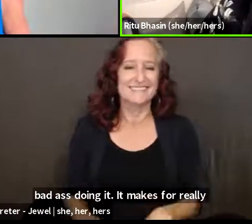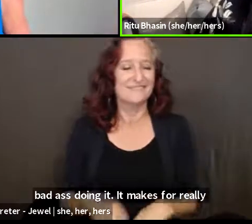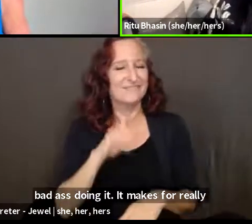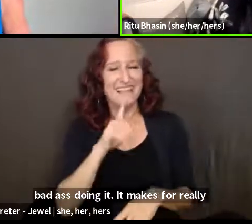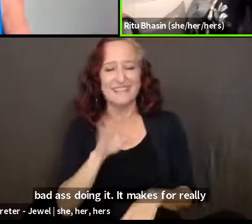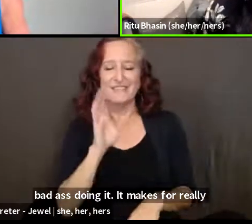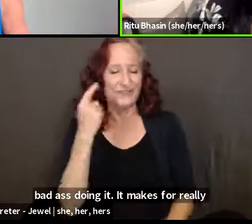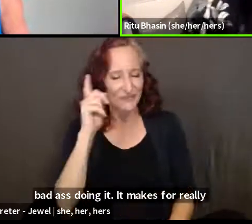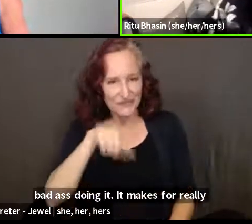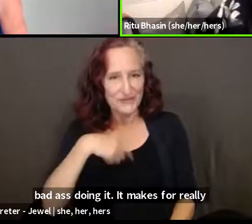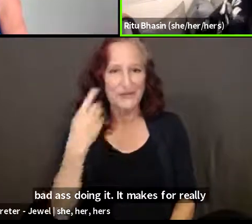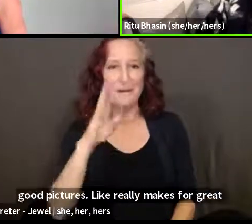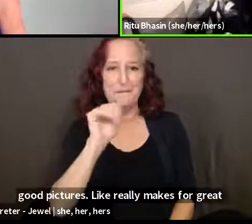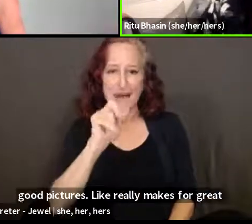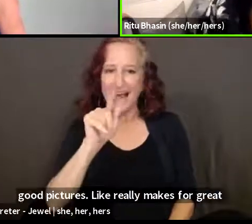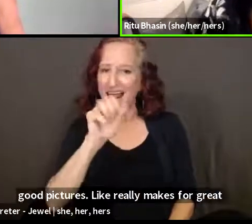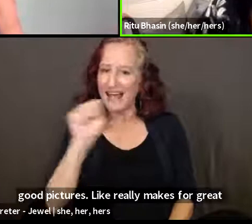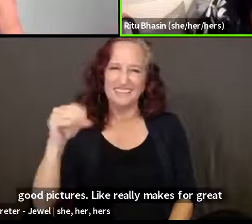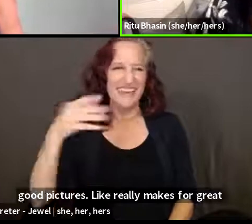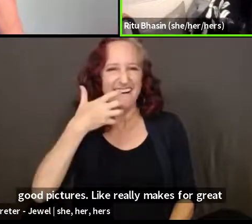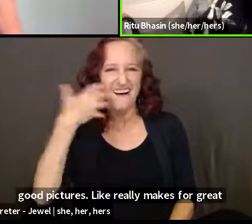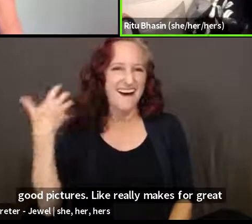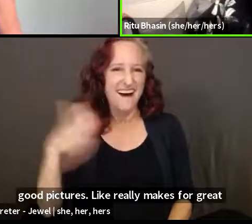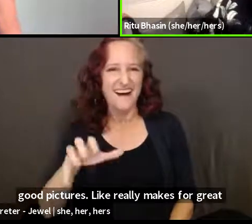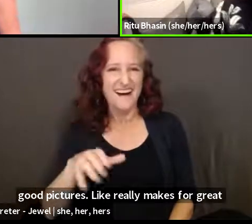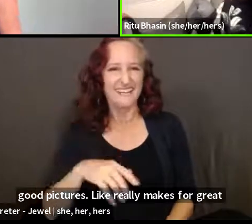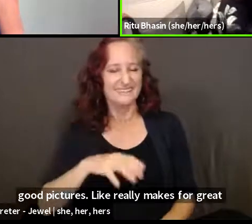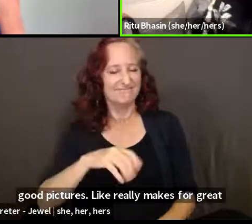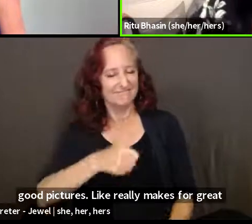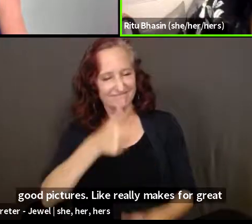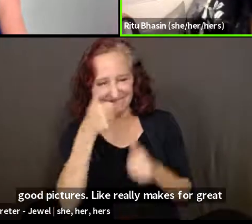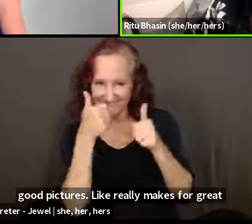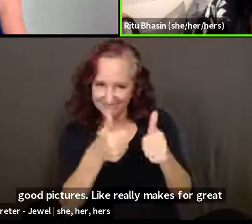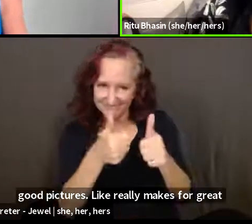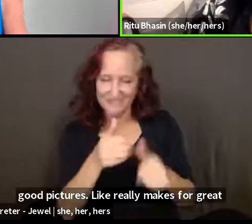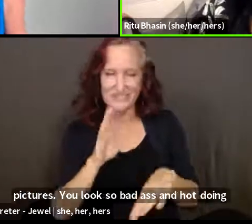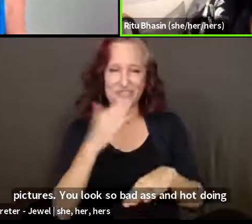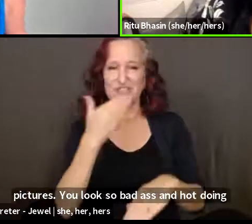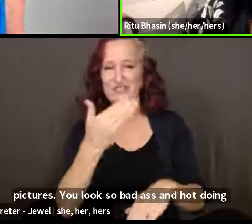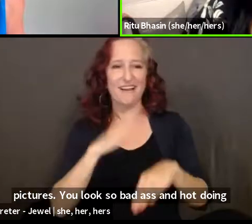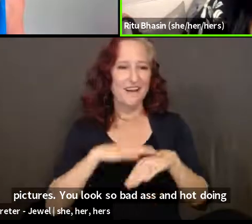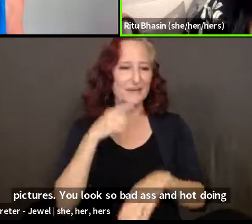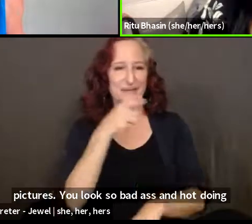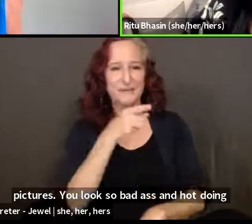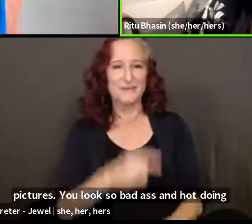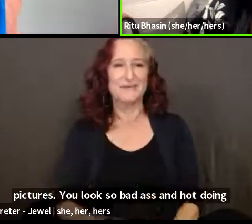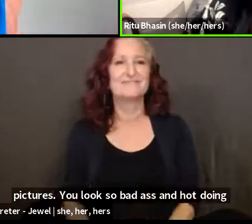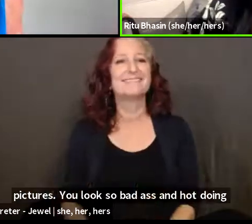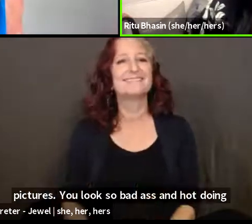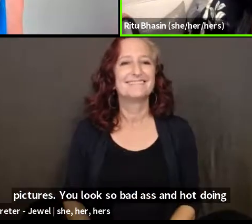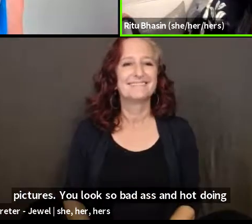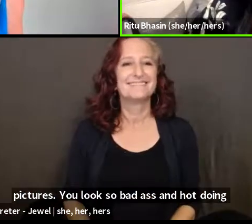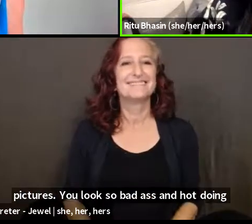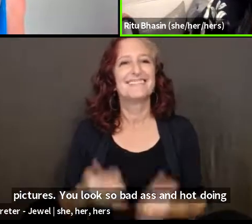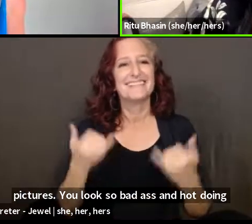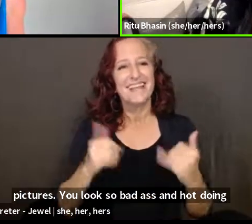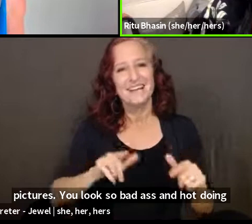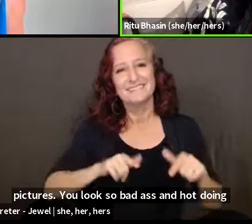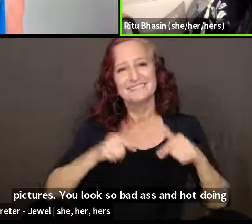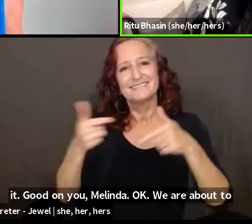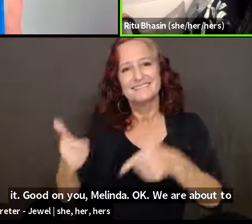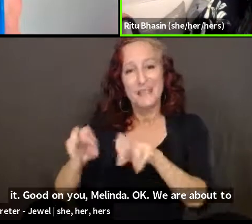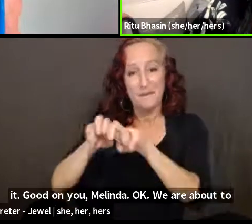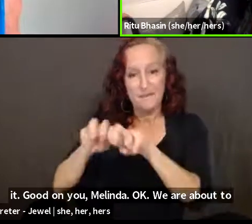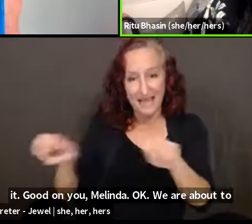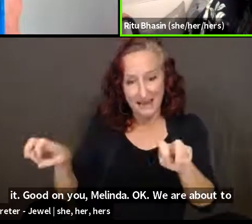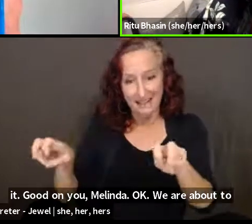so badass and hot doing it. So good for you. Good on you, Melinda. Okay. We're about to turn to the panel. I'm going to hand the reins to